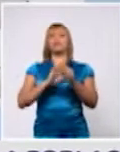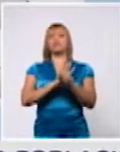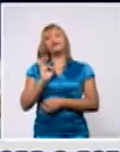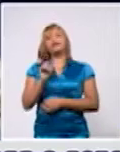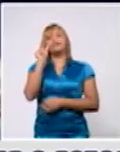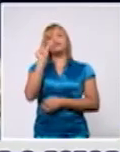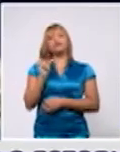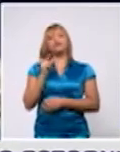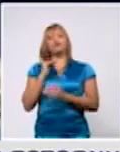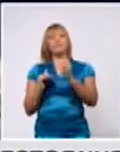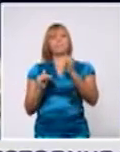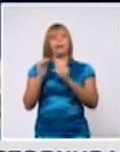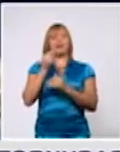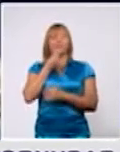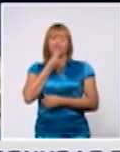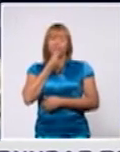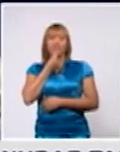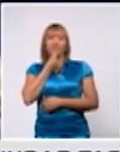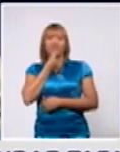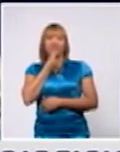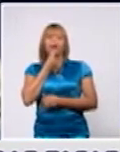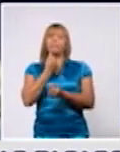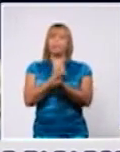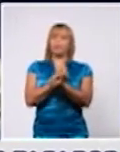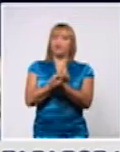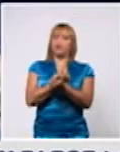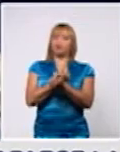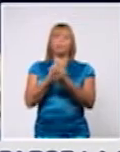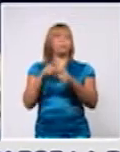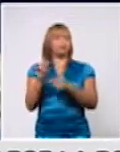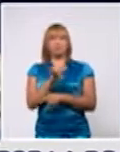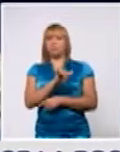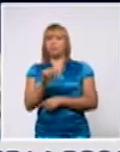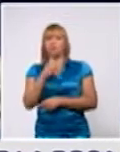in Cuba to 137.